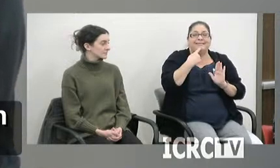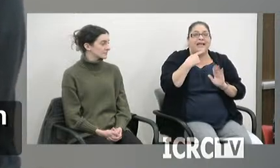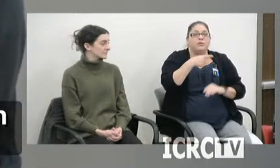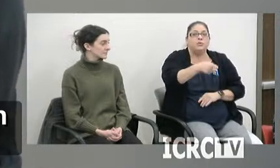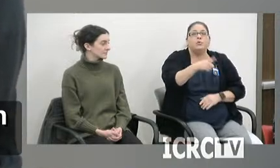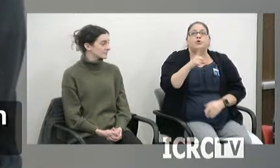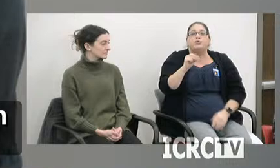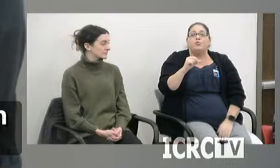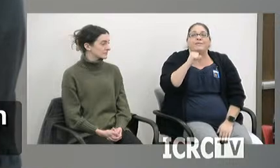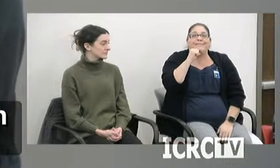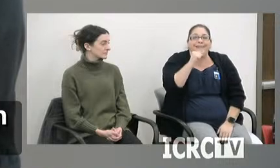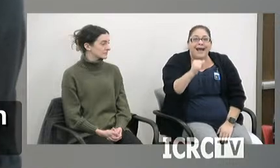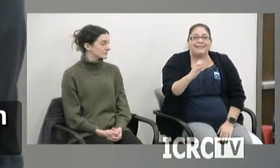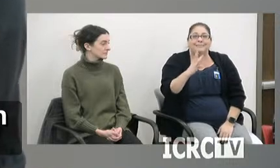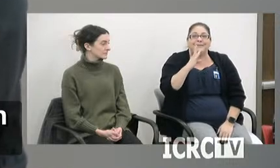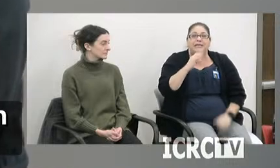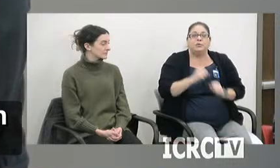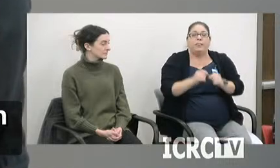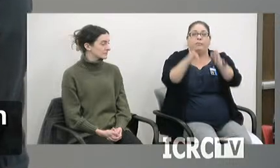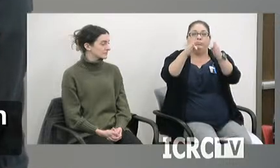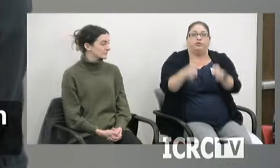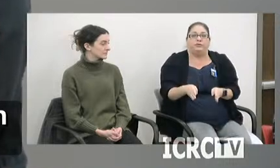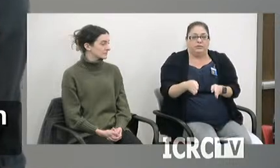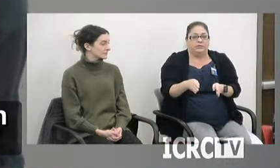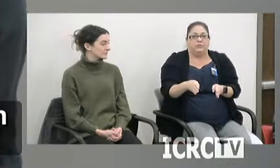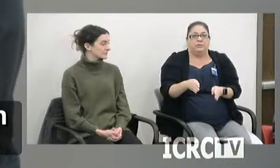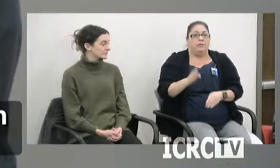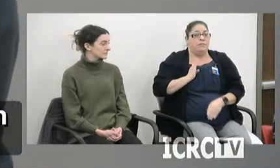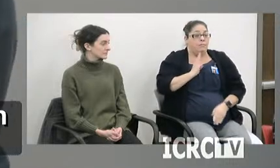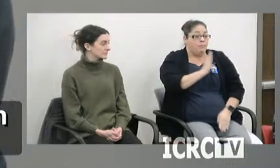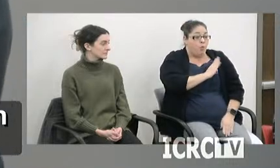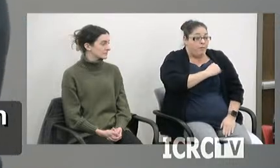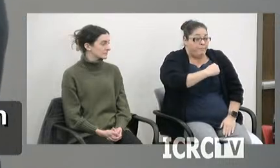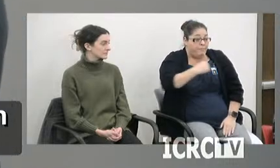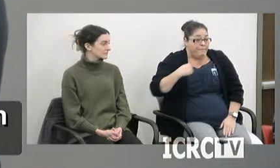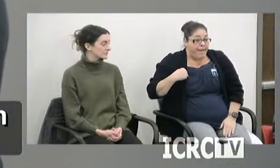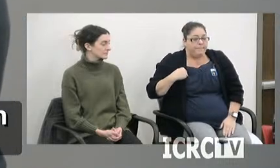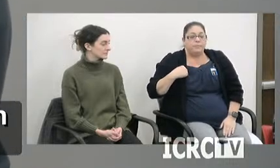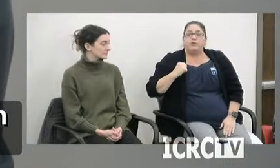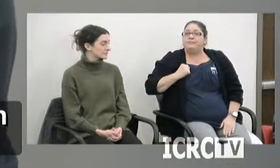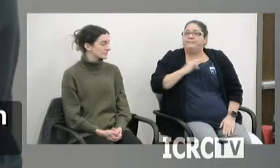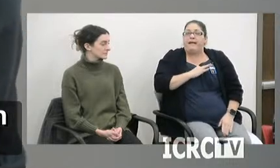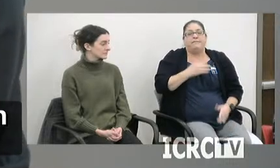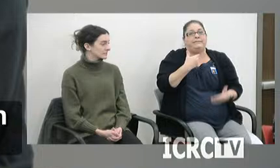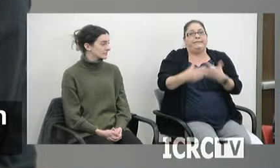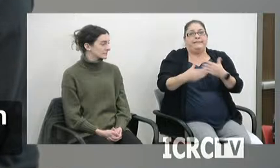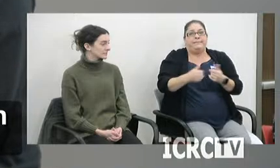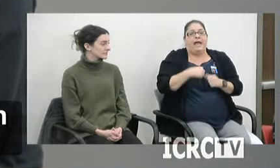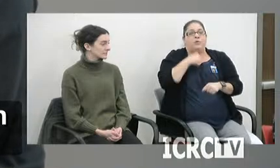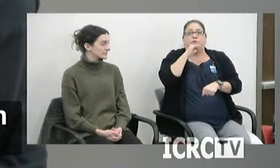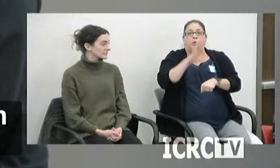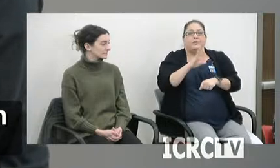speak to individuals, whether they're board members, whether they're staff members. So I